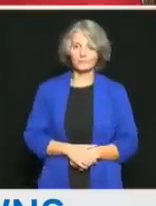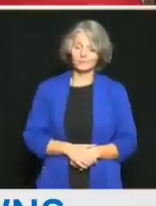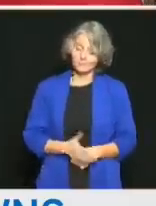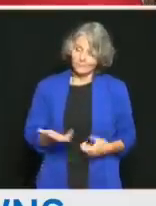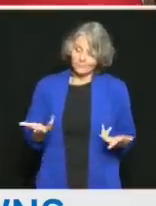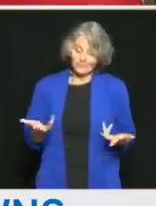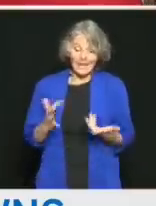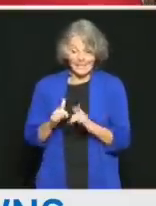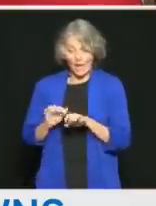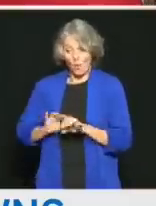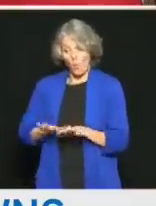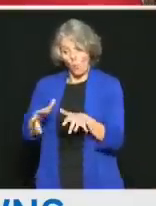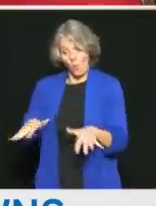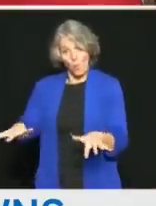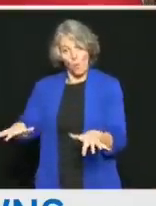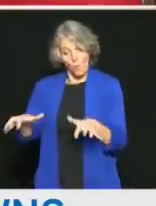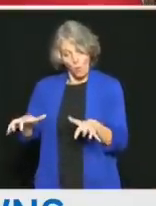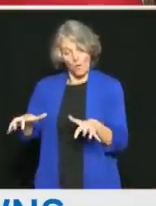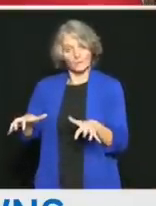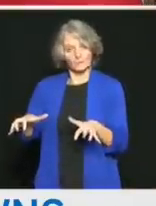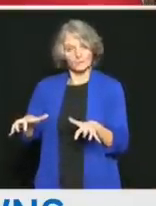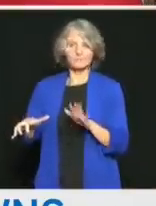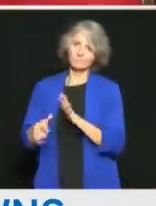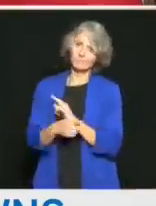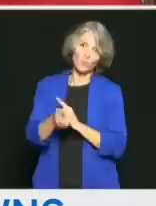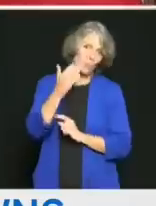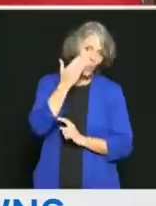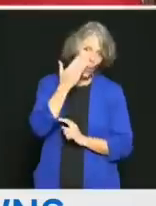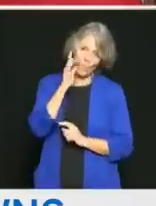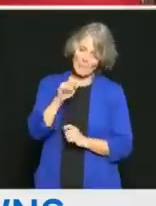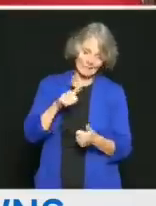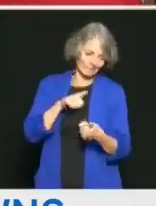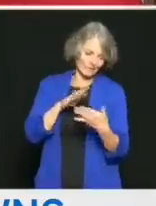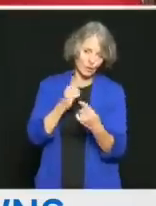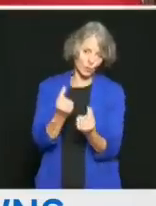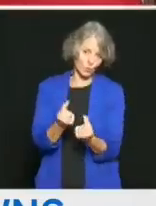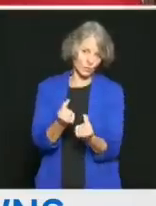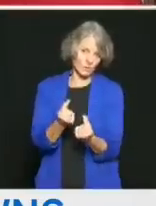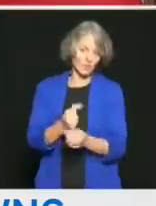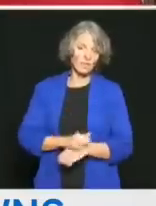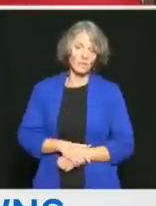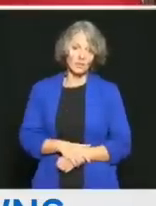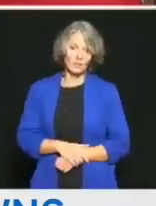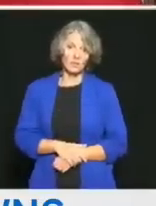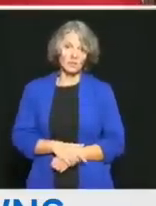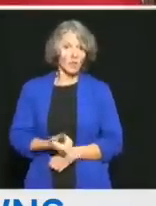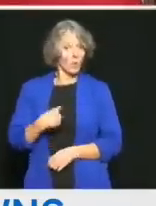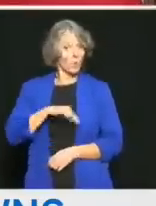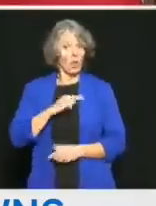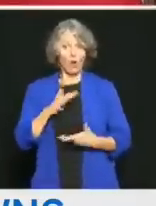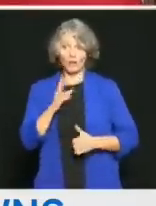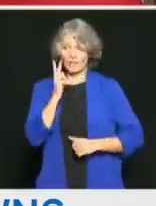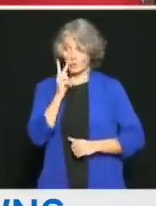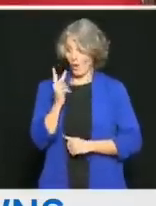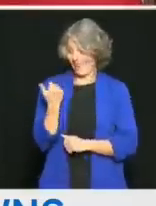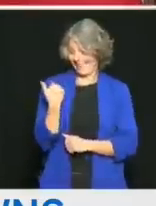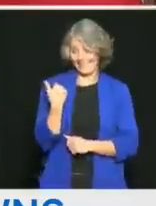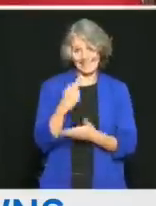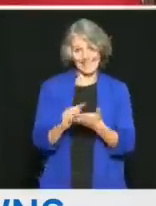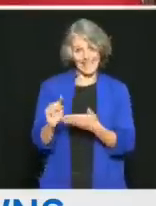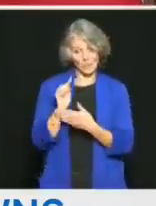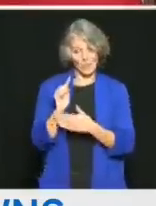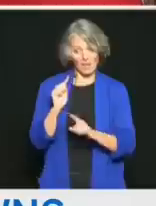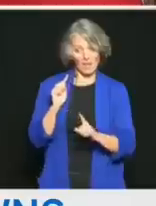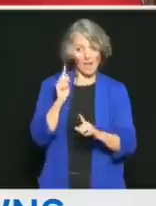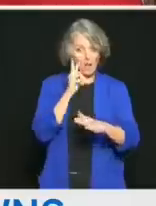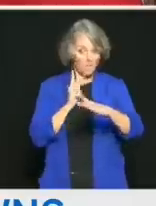I think that's what we all really need to do. We saw the frankly horrifying projections from Dr. Tam and